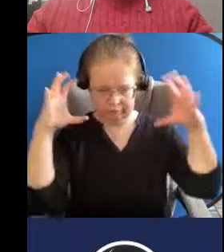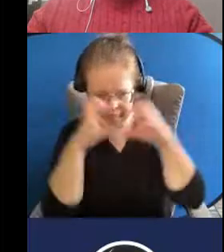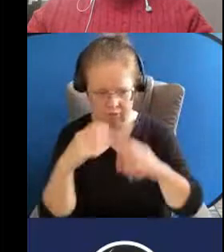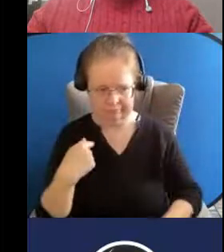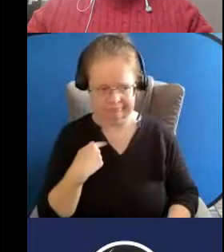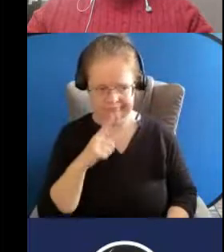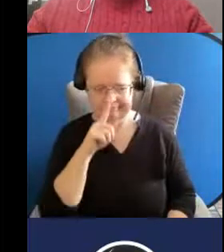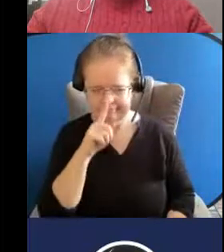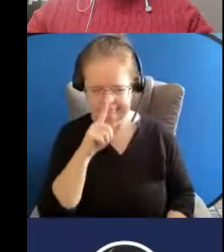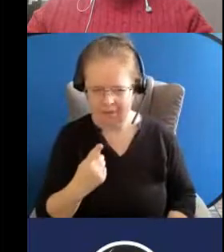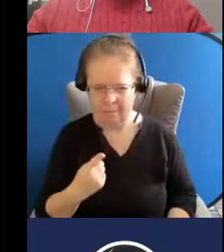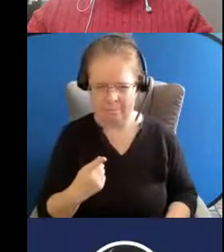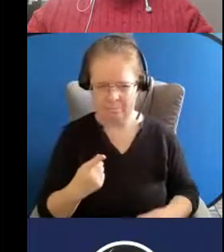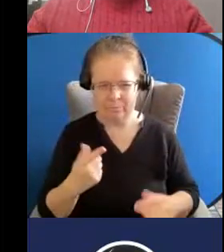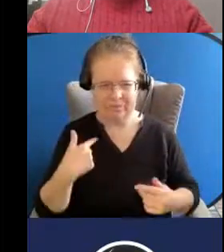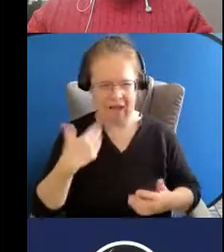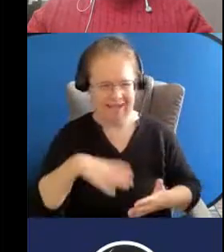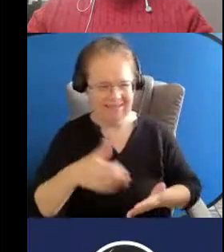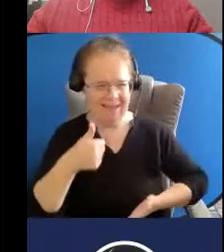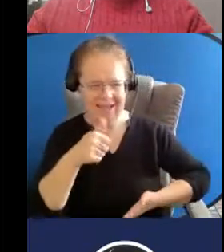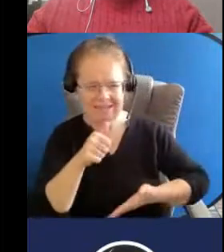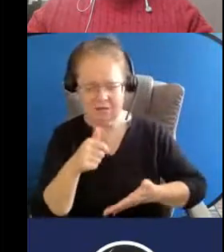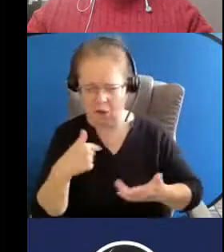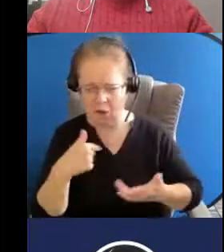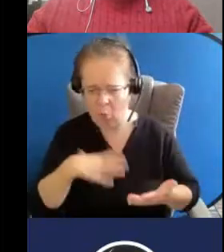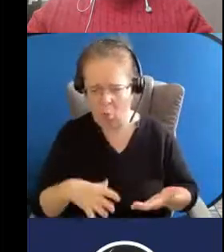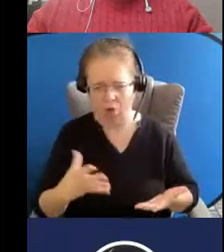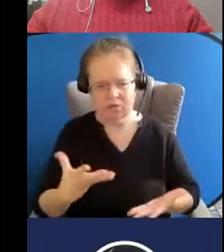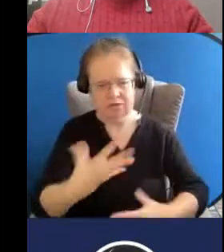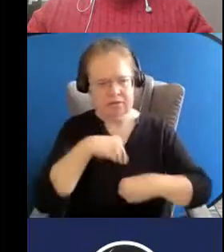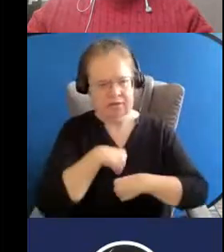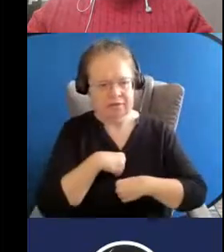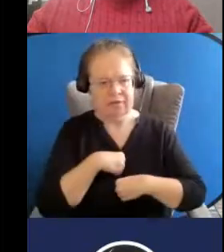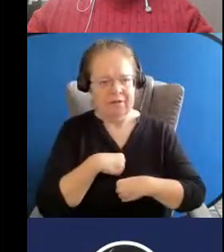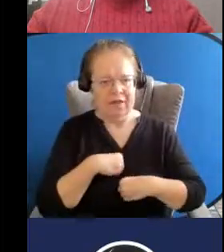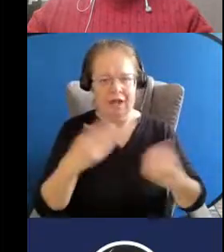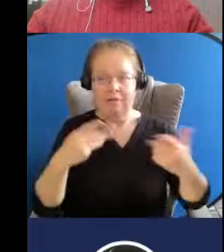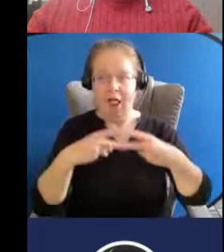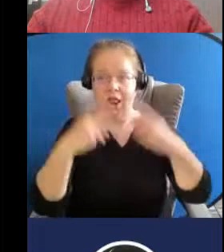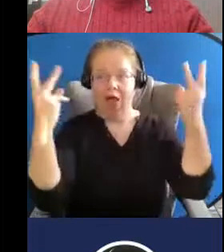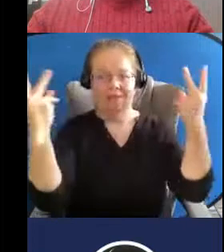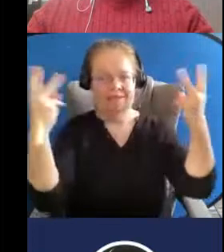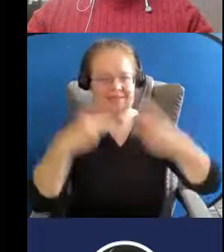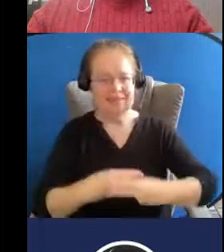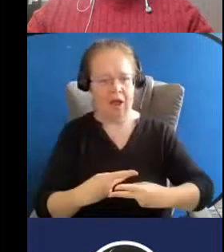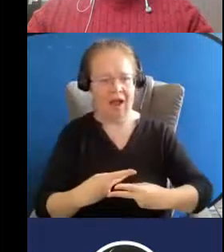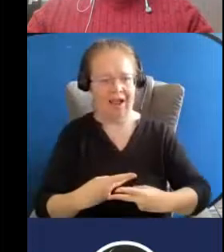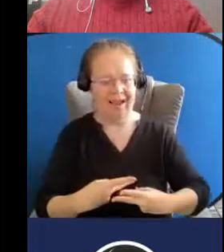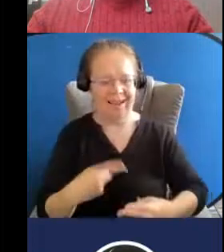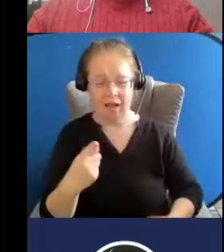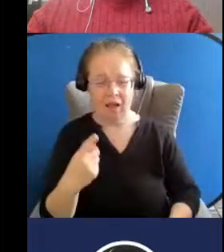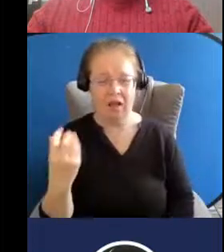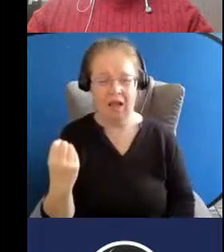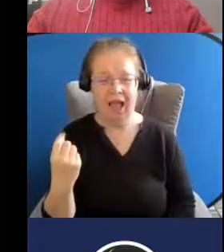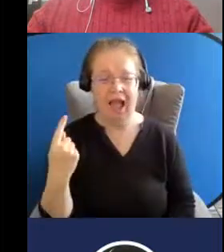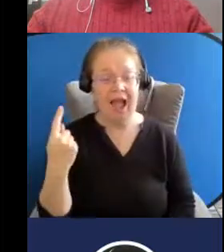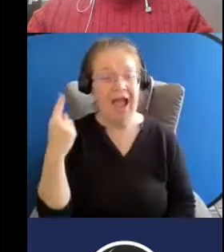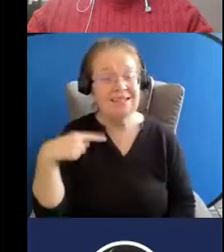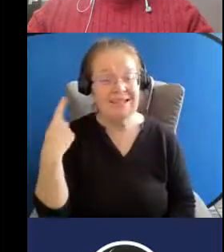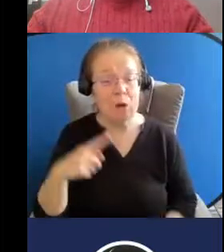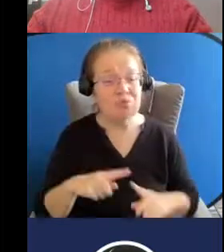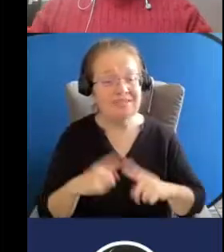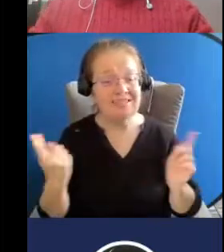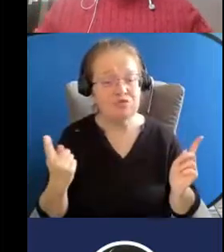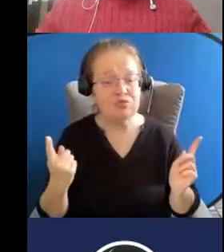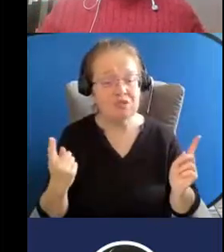to have some of the experience of the light mode and the dark mode? The sounds are literally different now, depending